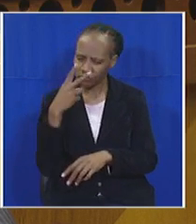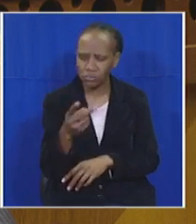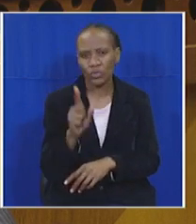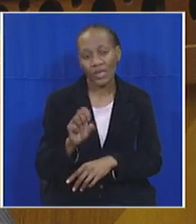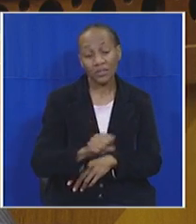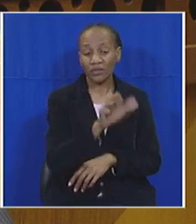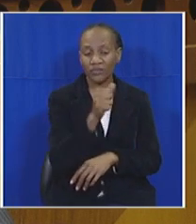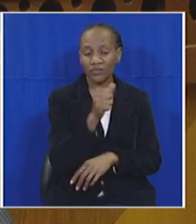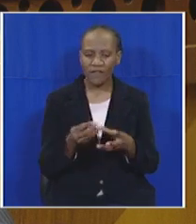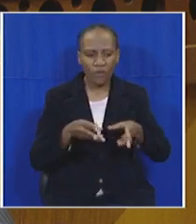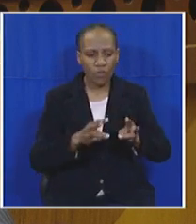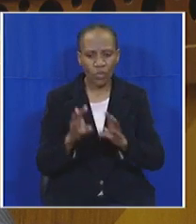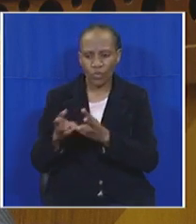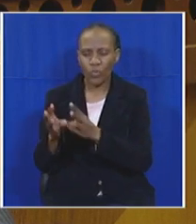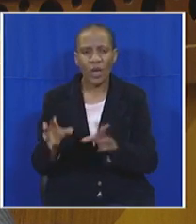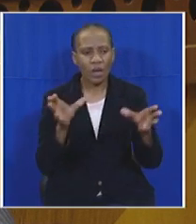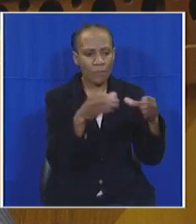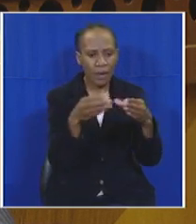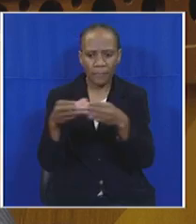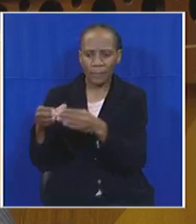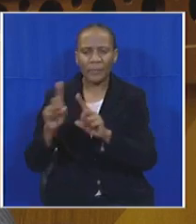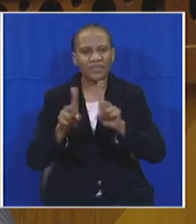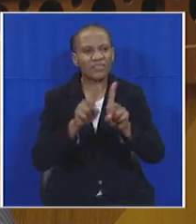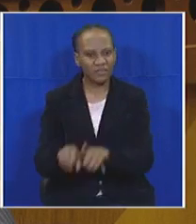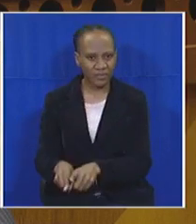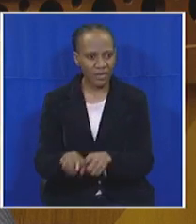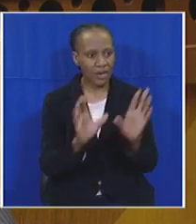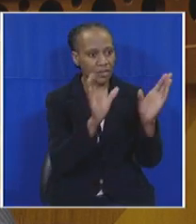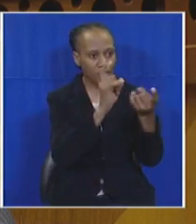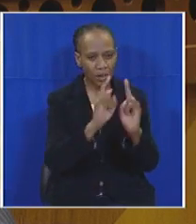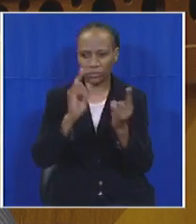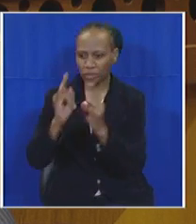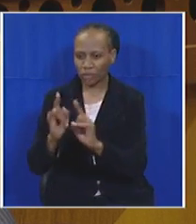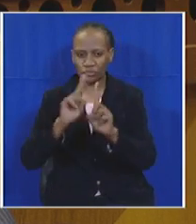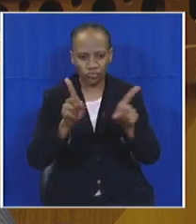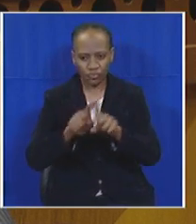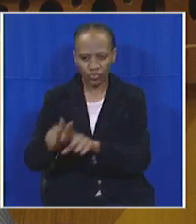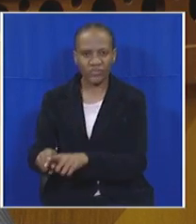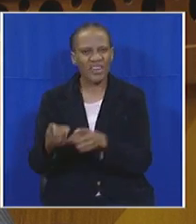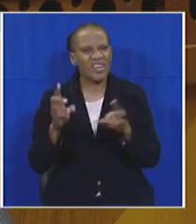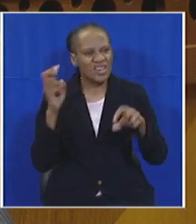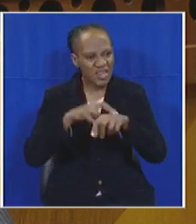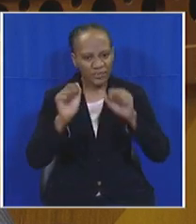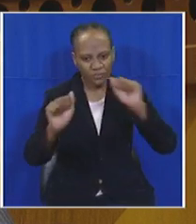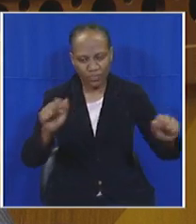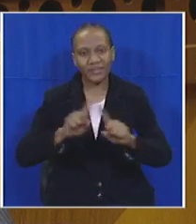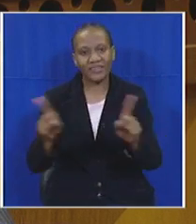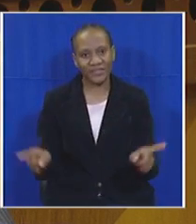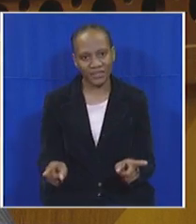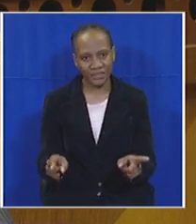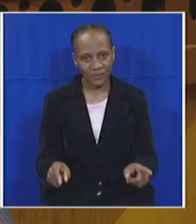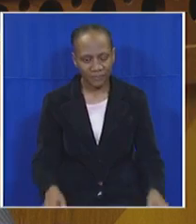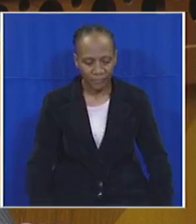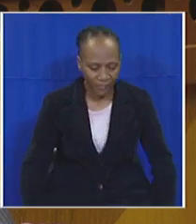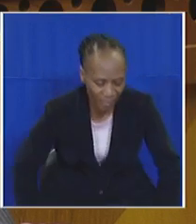has different types of cities and towns, each with different roles and requirements. The IUDF principles and